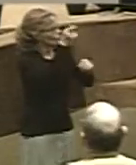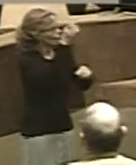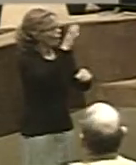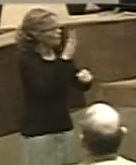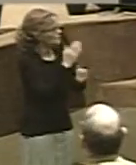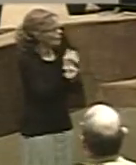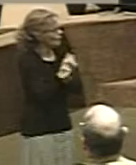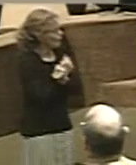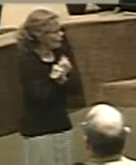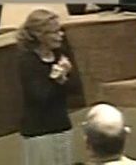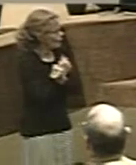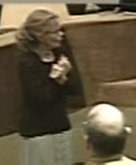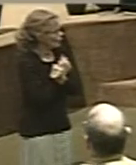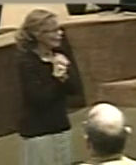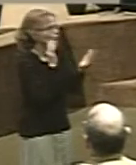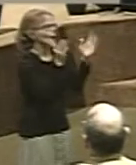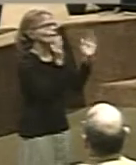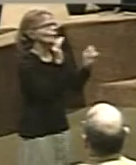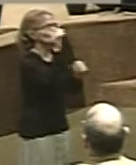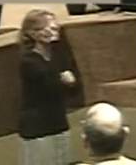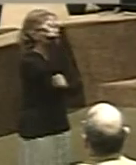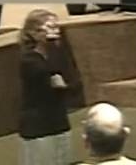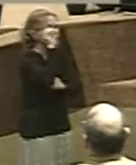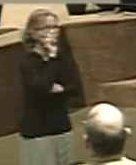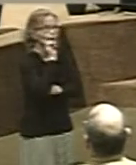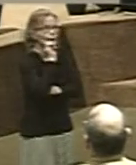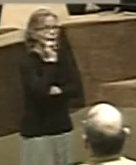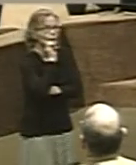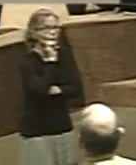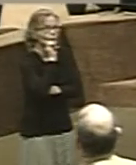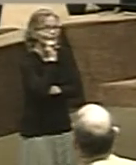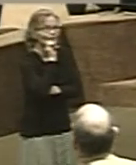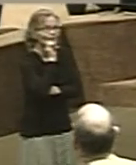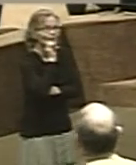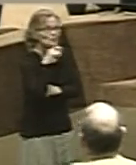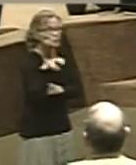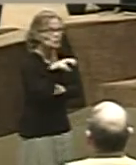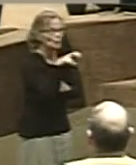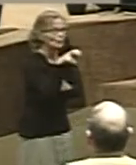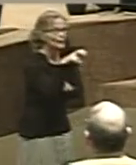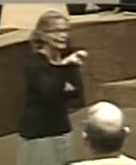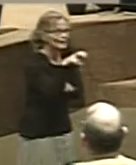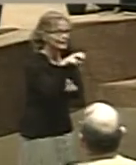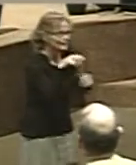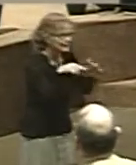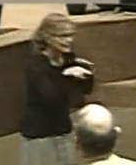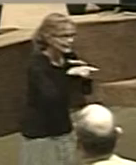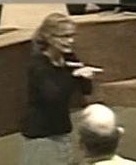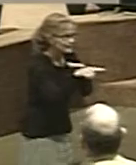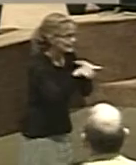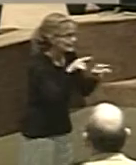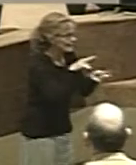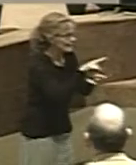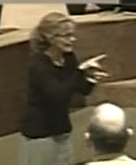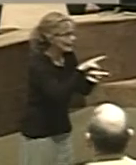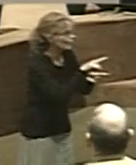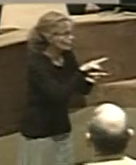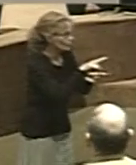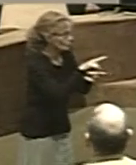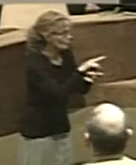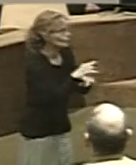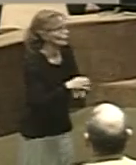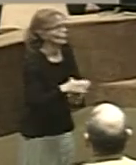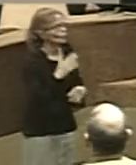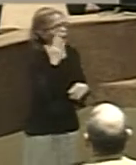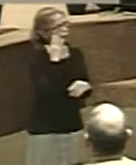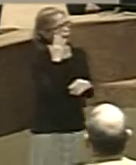serpent beguiled Eve through subtlety, your minds would become corrupted from the simplicity that is in Christ. You know what the apostle to the